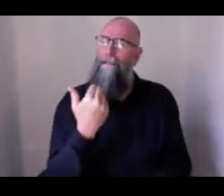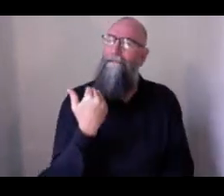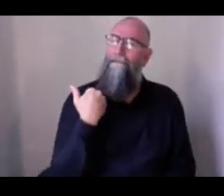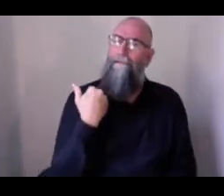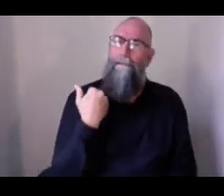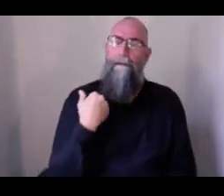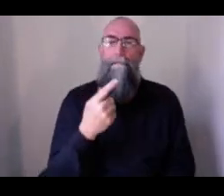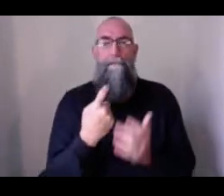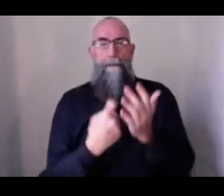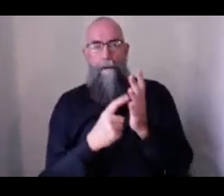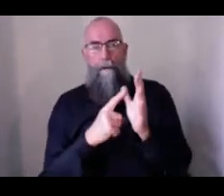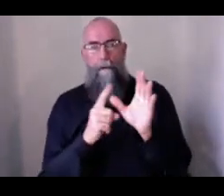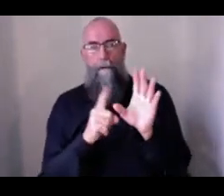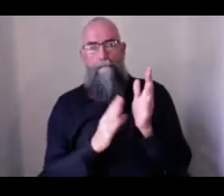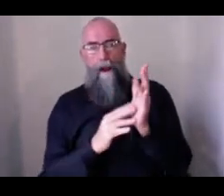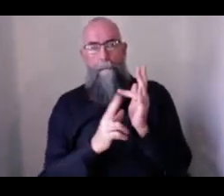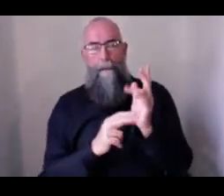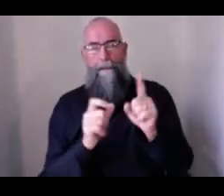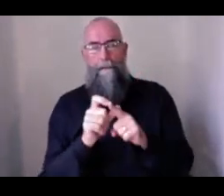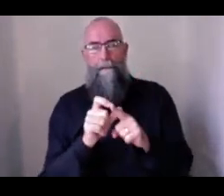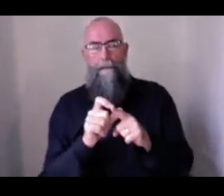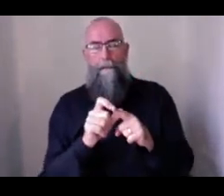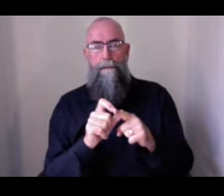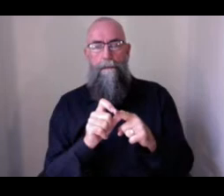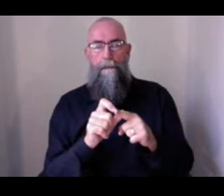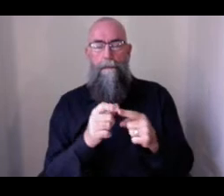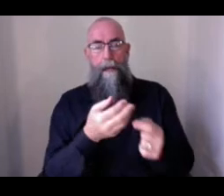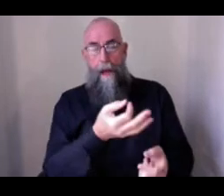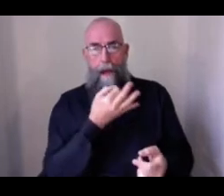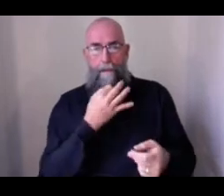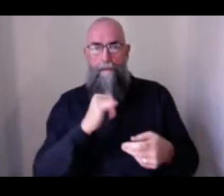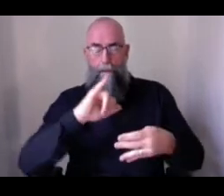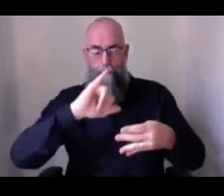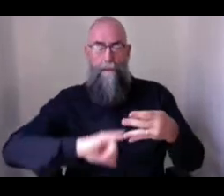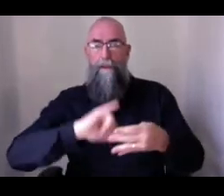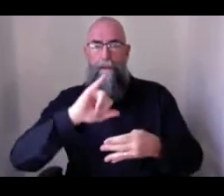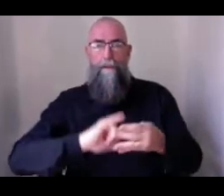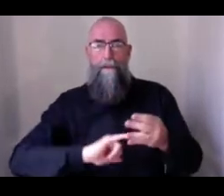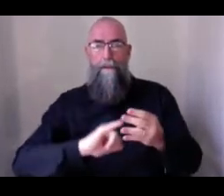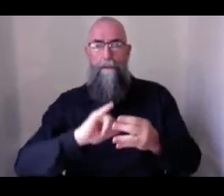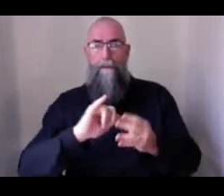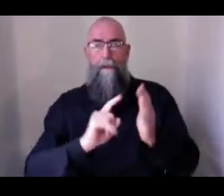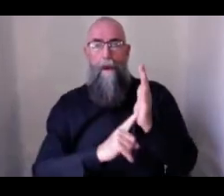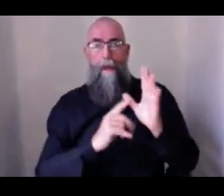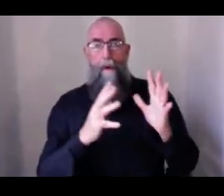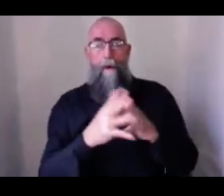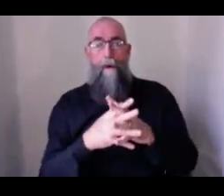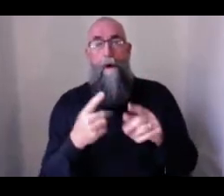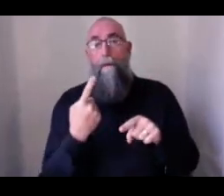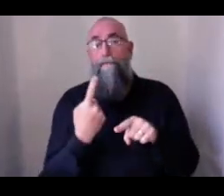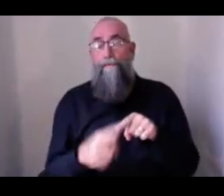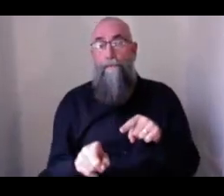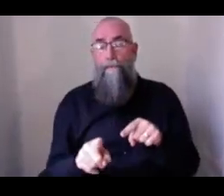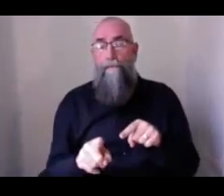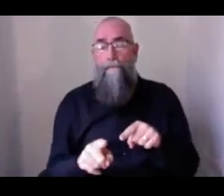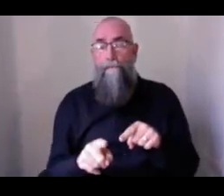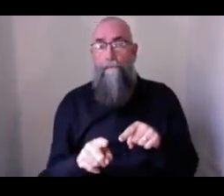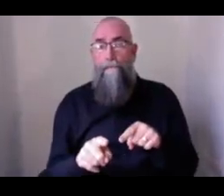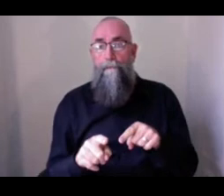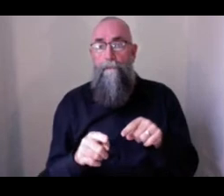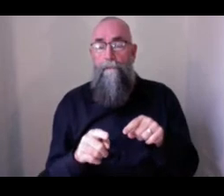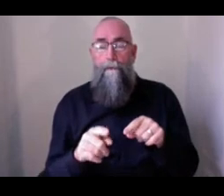Raymond, which legislation actually are these fundings approved under? That's a really good question, and I don't know. I can't answer that. I don't know